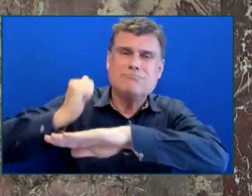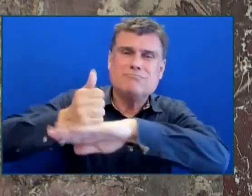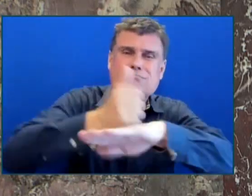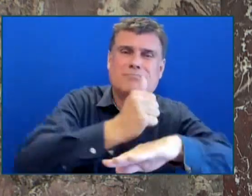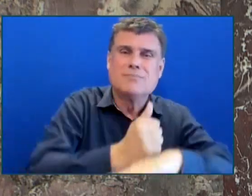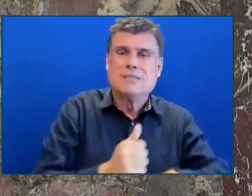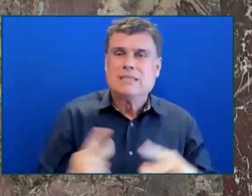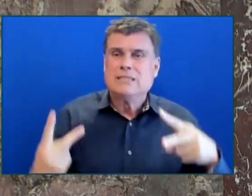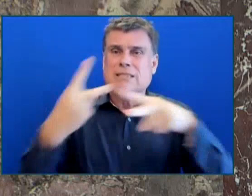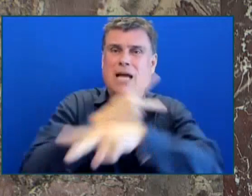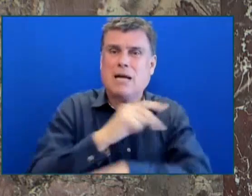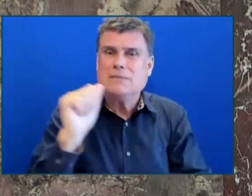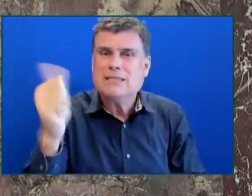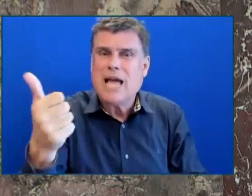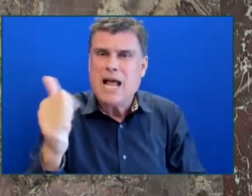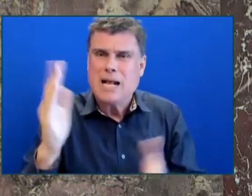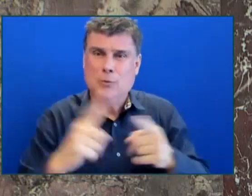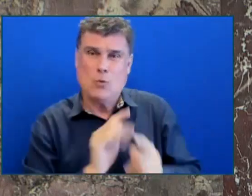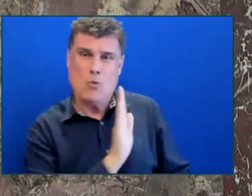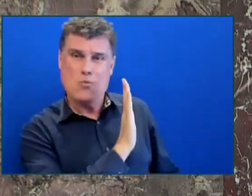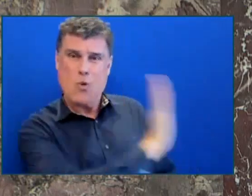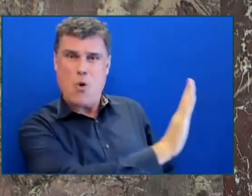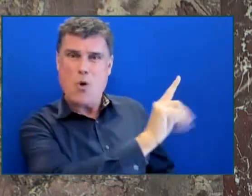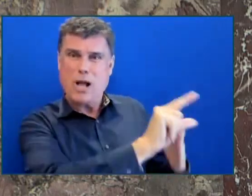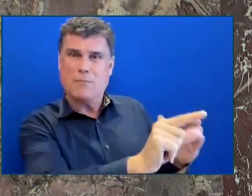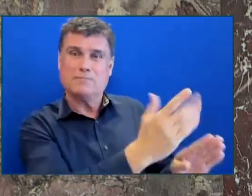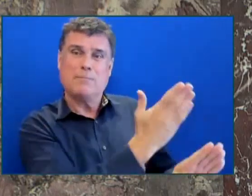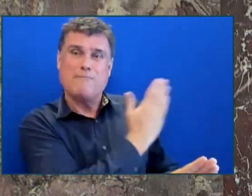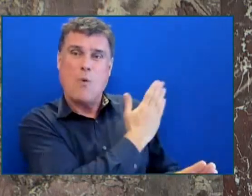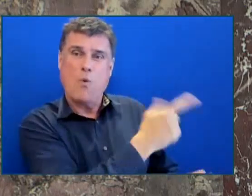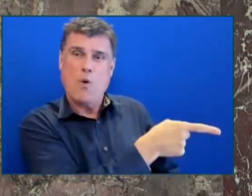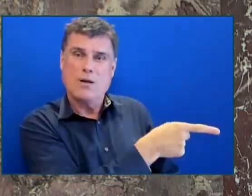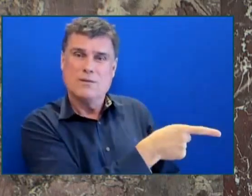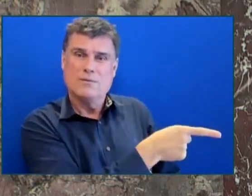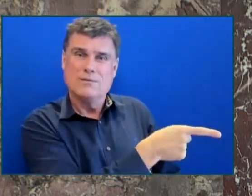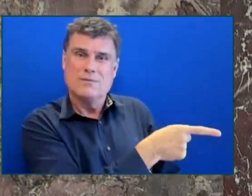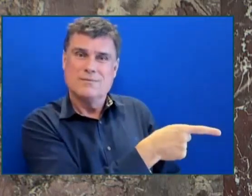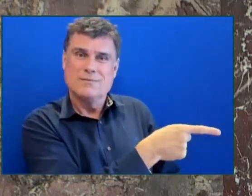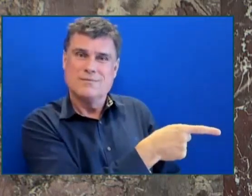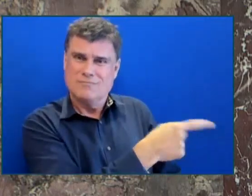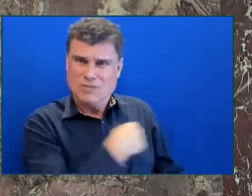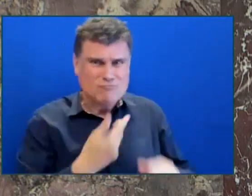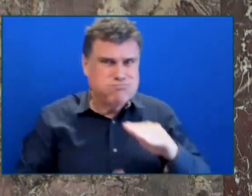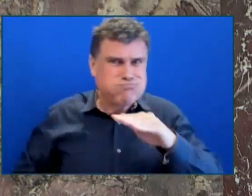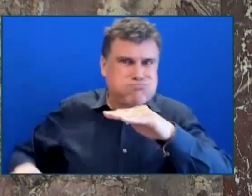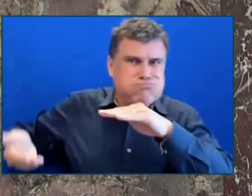Purpose-built rental construction up 650% on our watch compared to them.